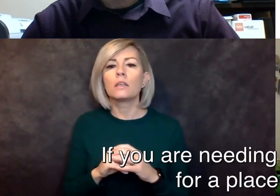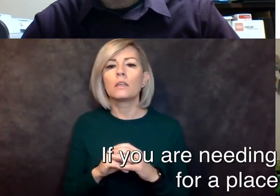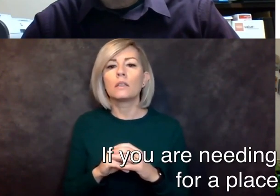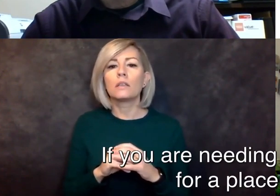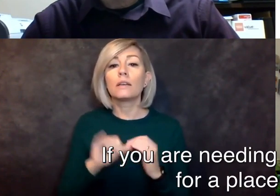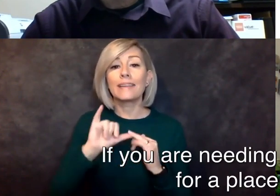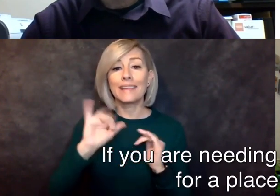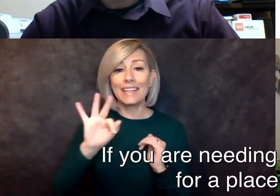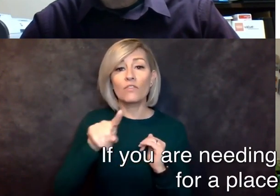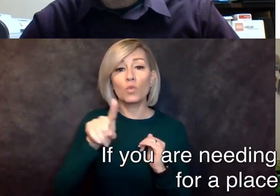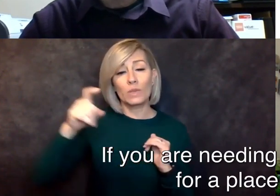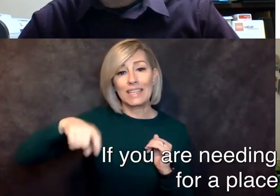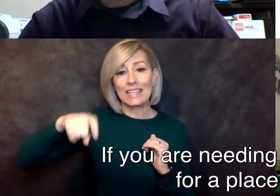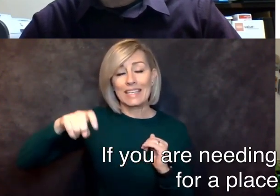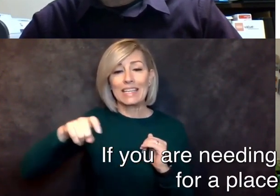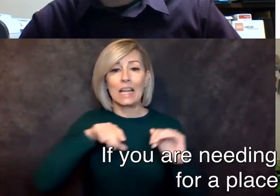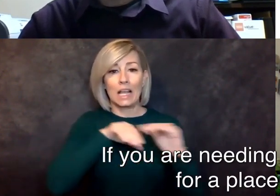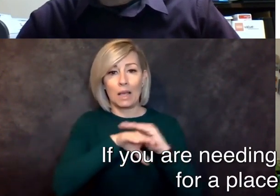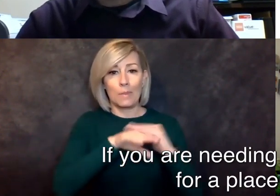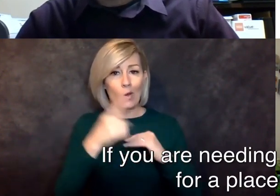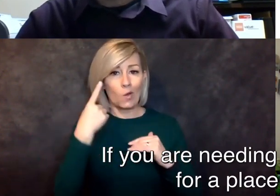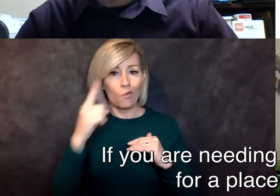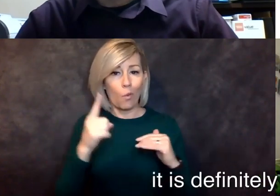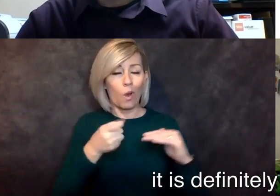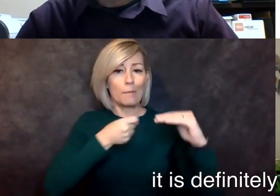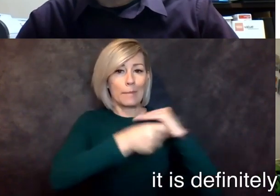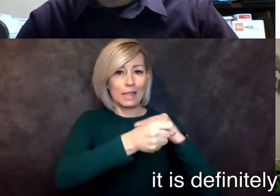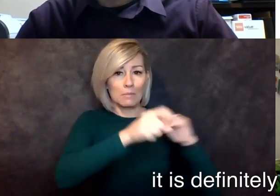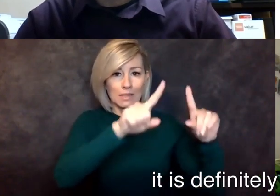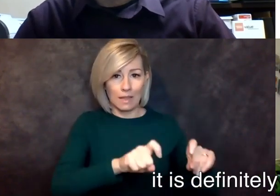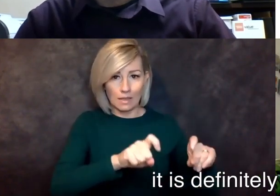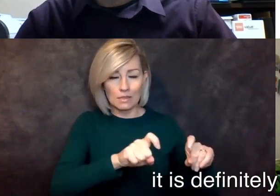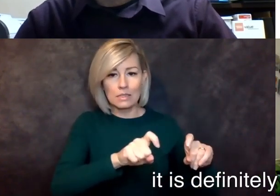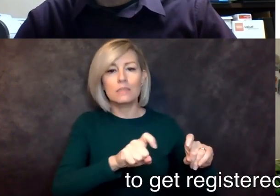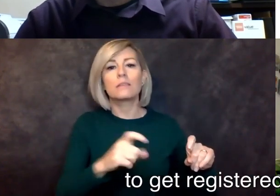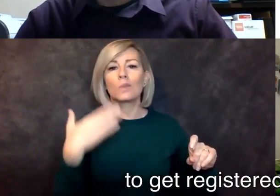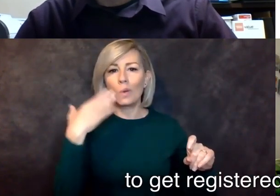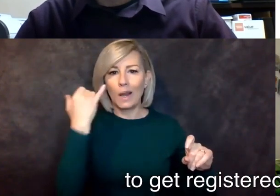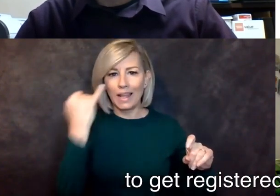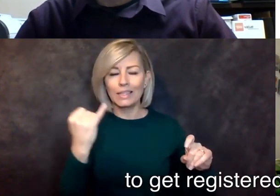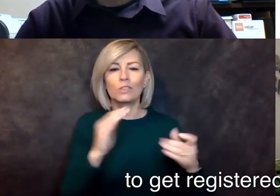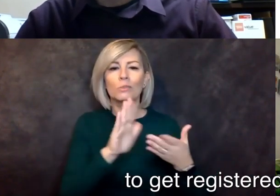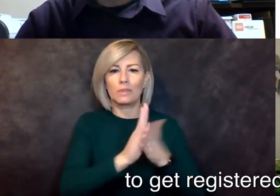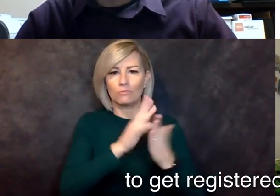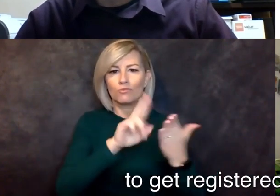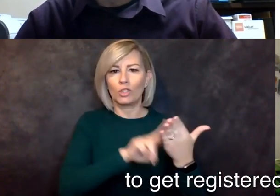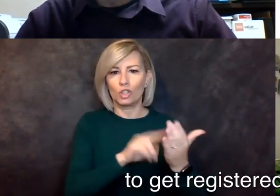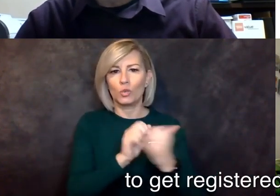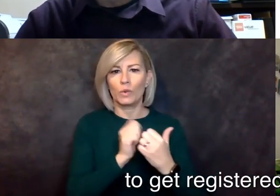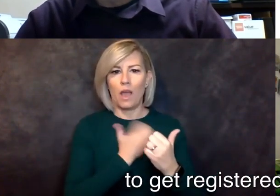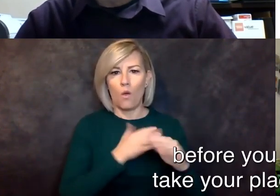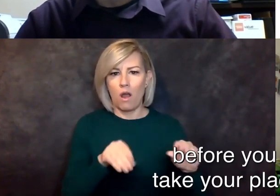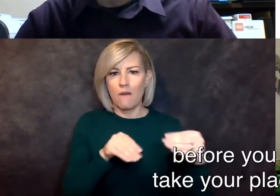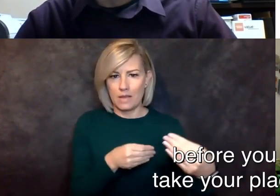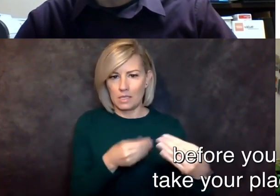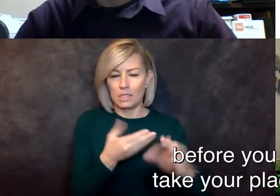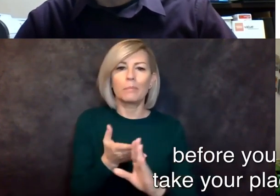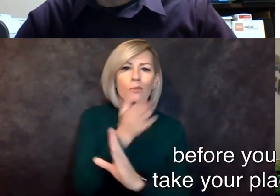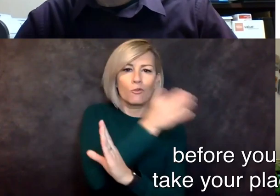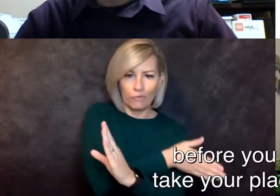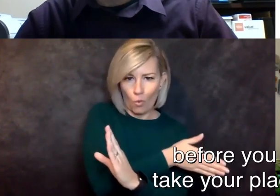If you are needing accommodations for a placement test, it is definitely a good idea to get registered with our office before